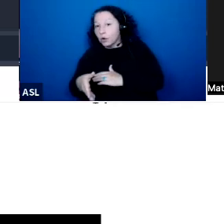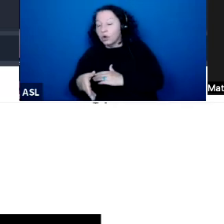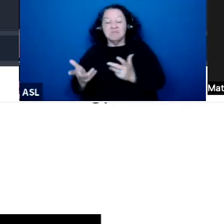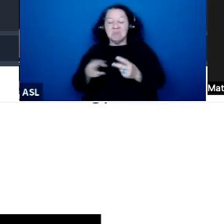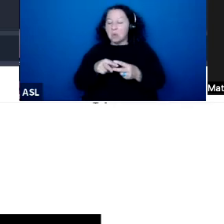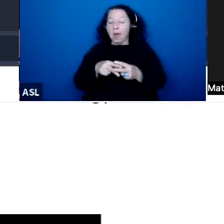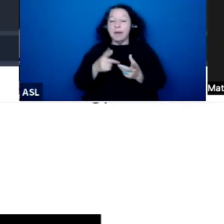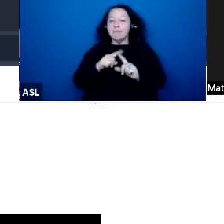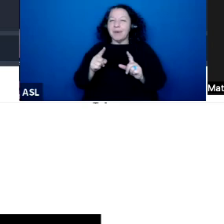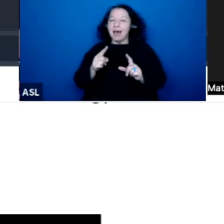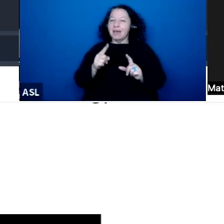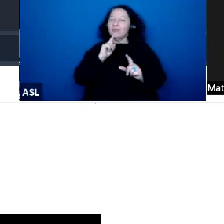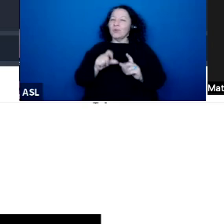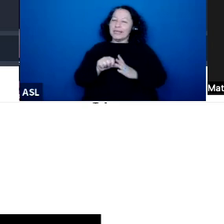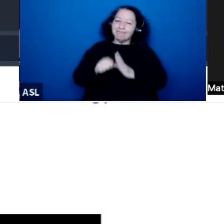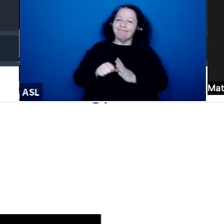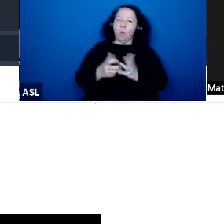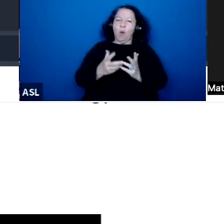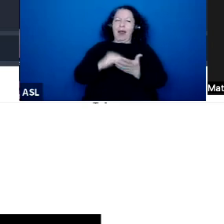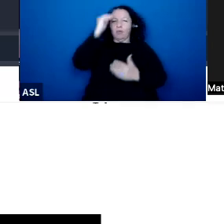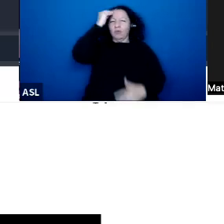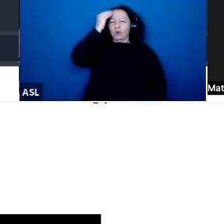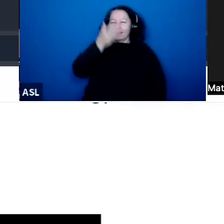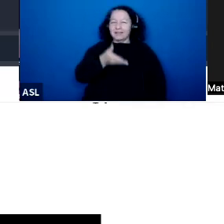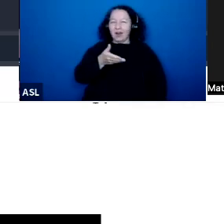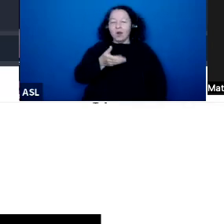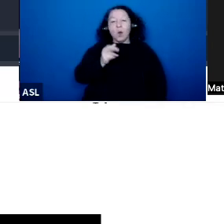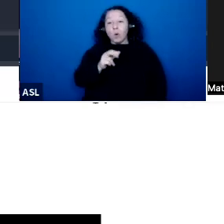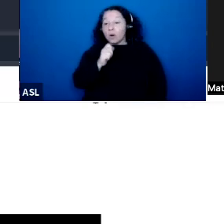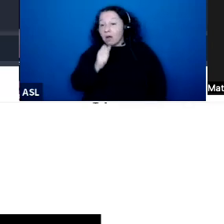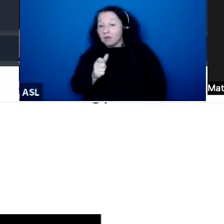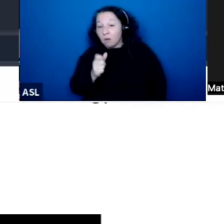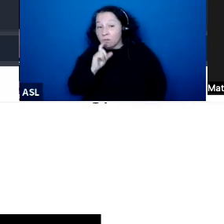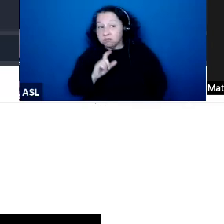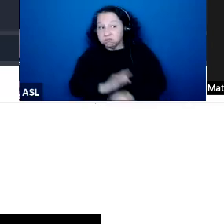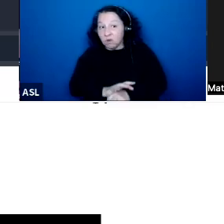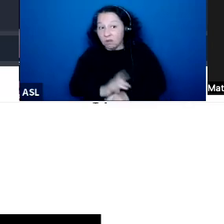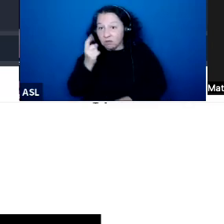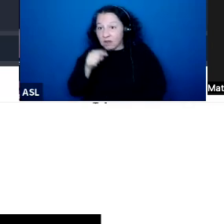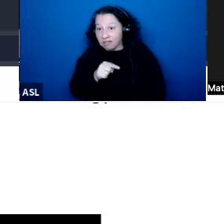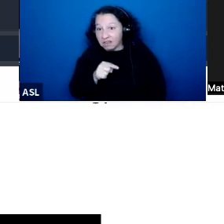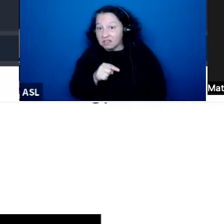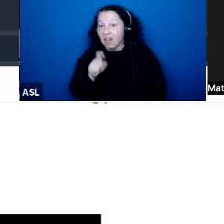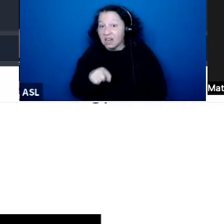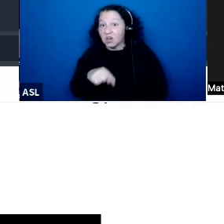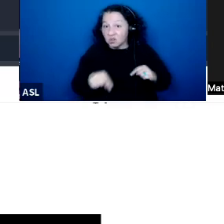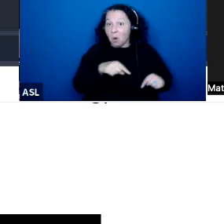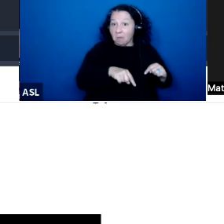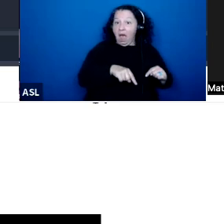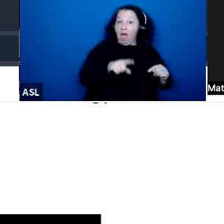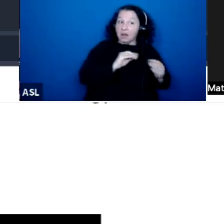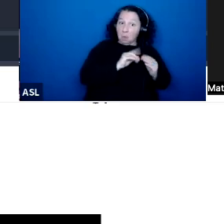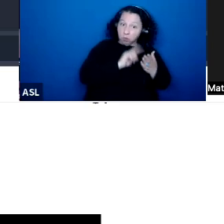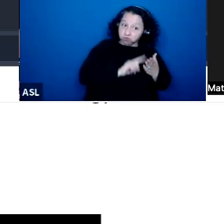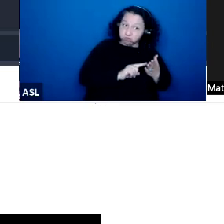or after, just to see like, what did I take away? Oh, I like, maybe I don't fully understand this and I need to go back. So I